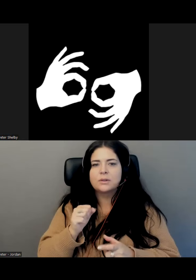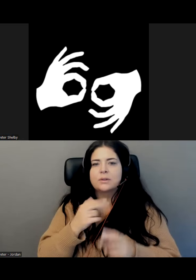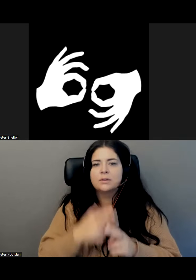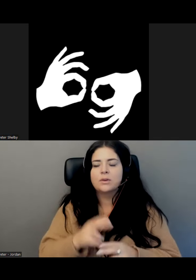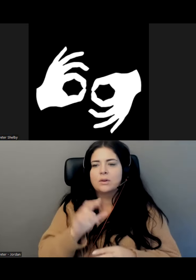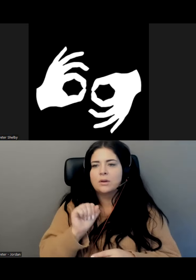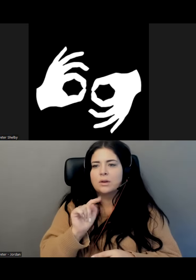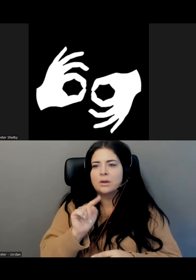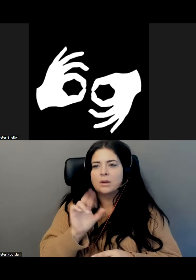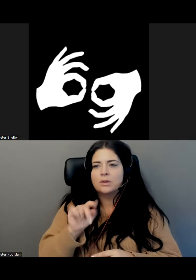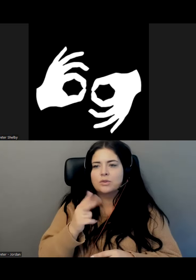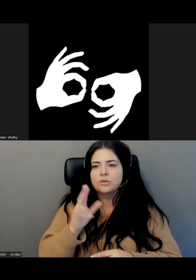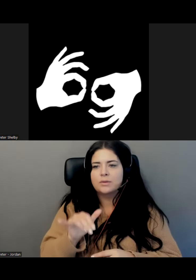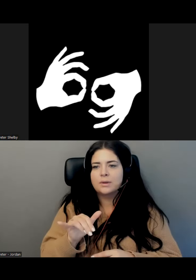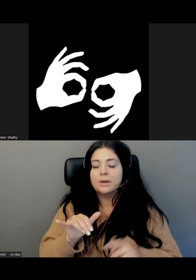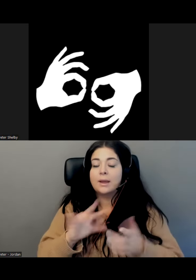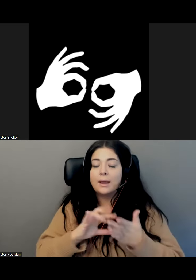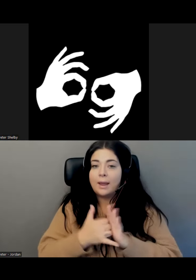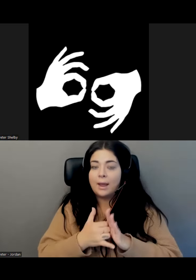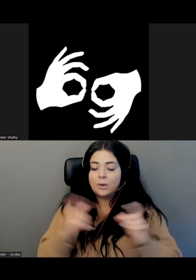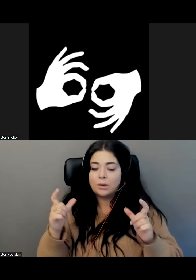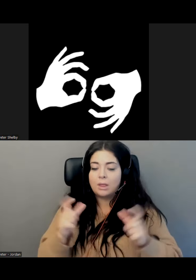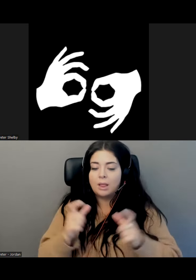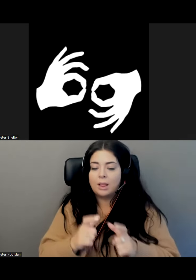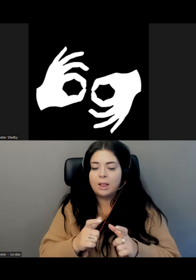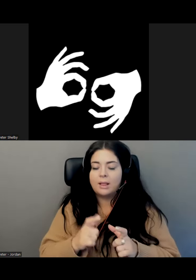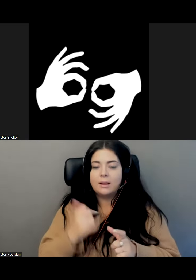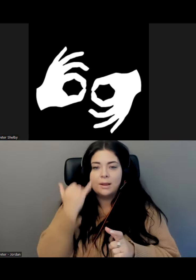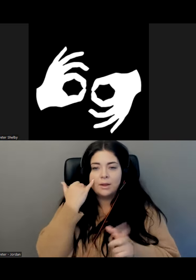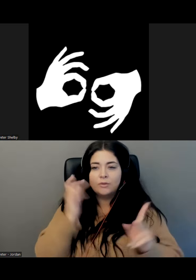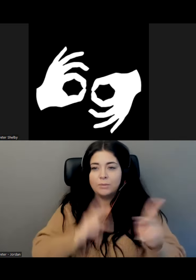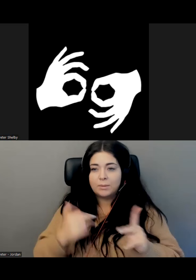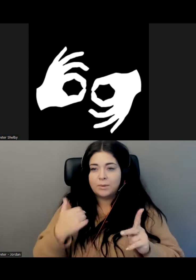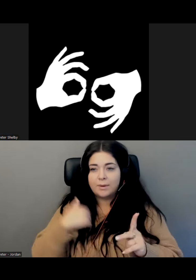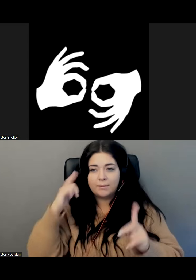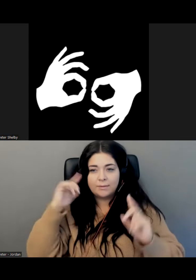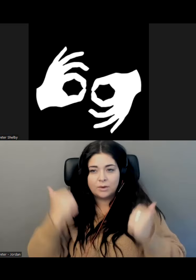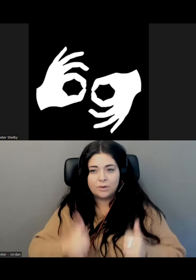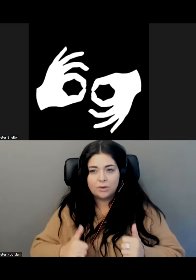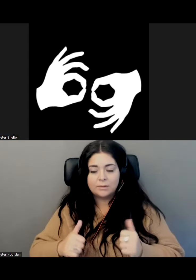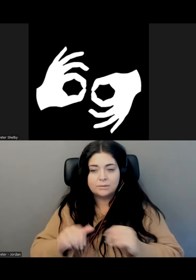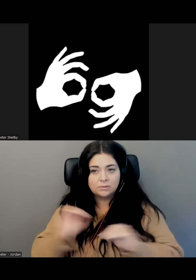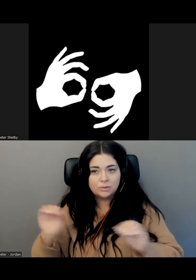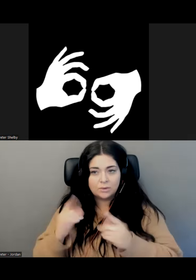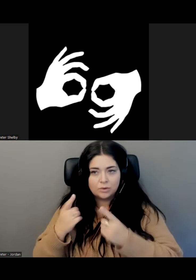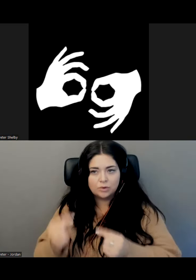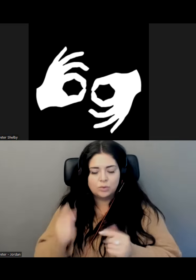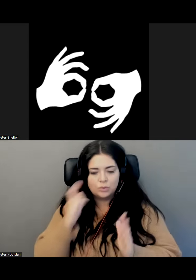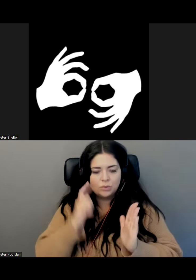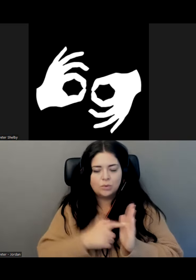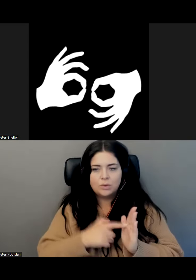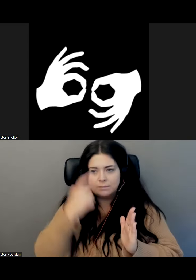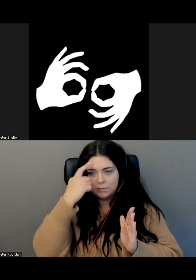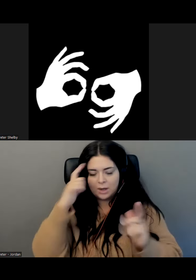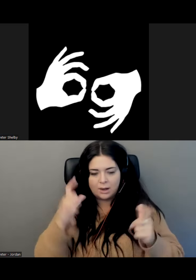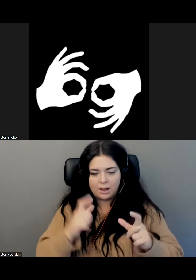shrinks can actually increase in individuals with untreated hearing loss. And we see the largest effect on the parts